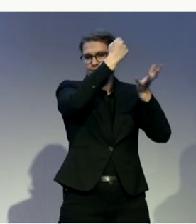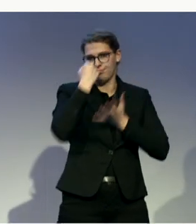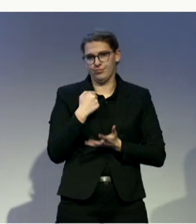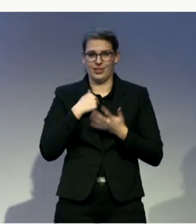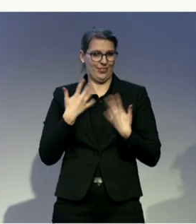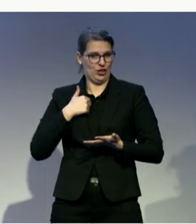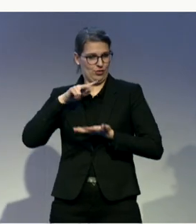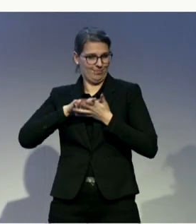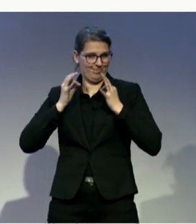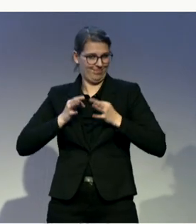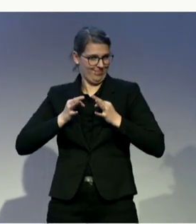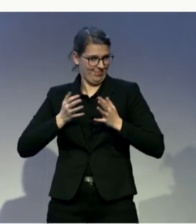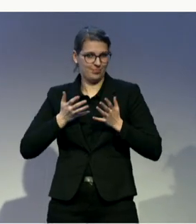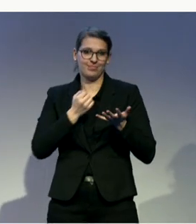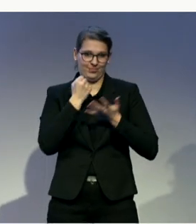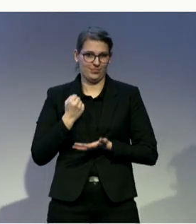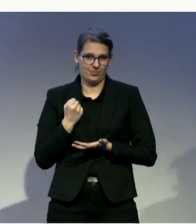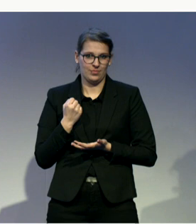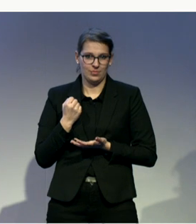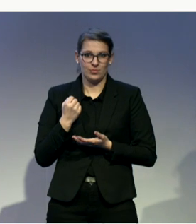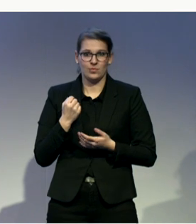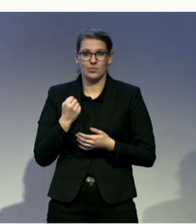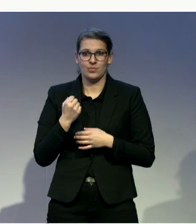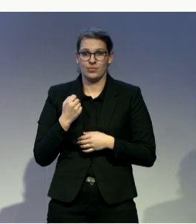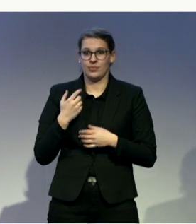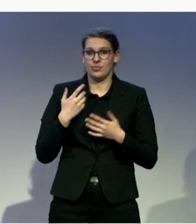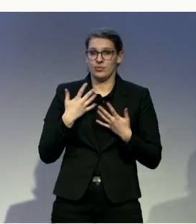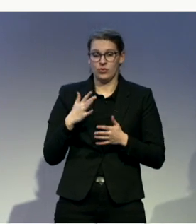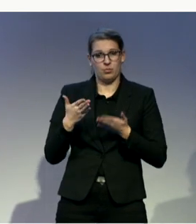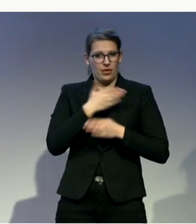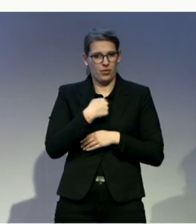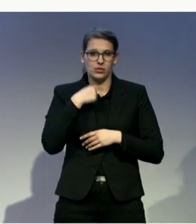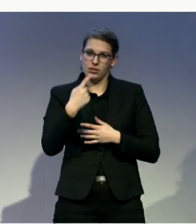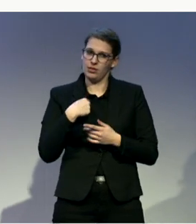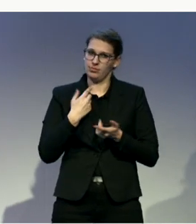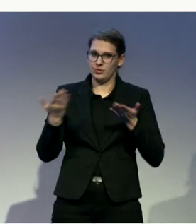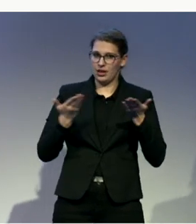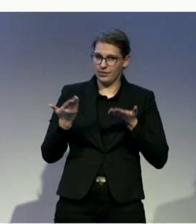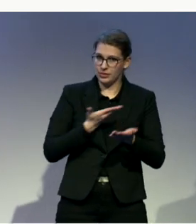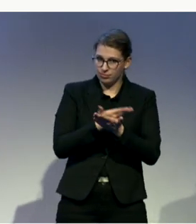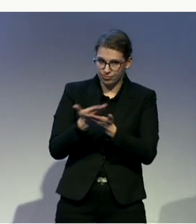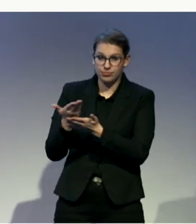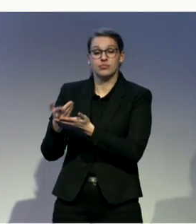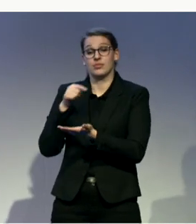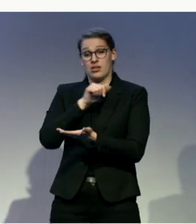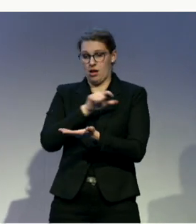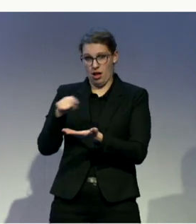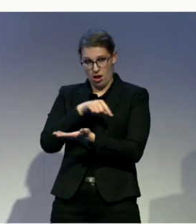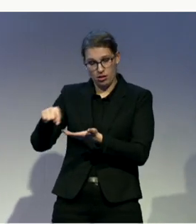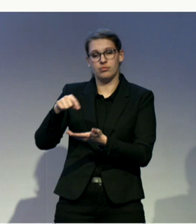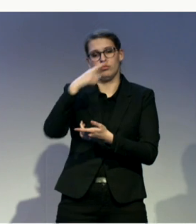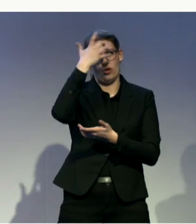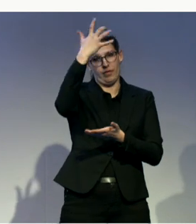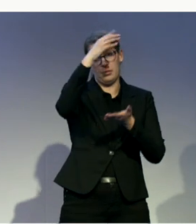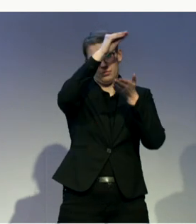our services are financed by the state. The problem is that the state